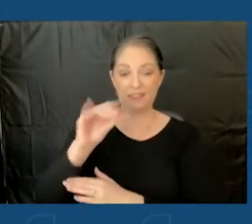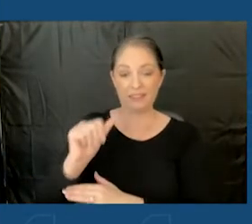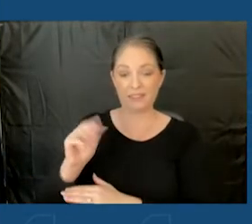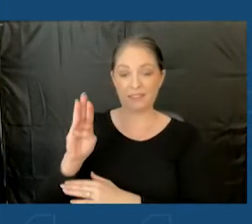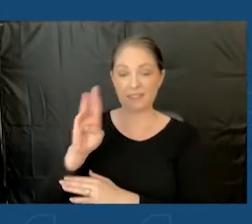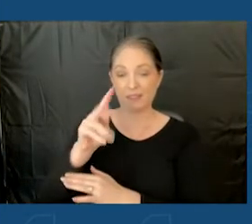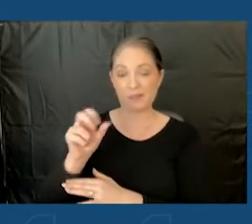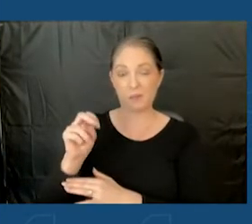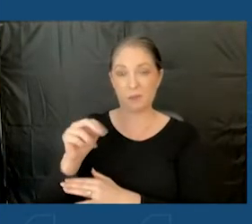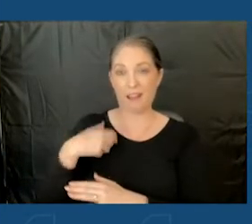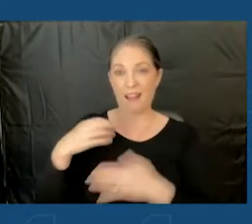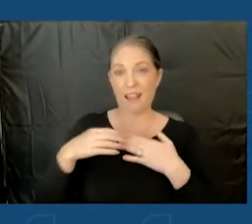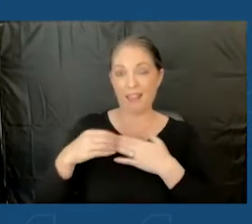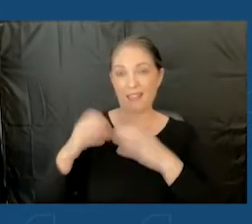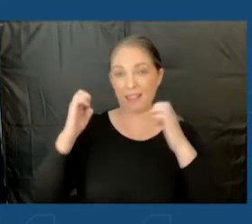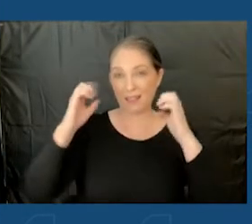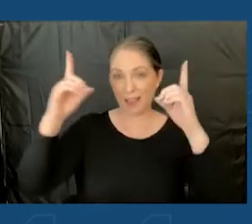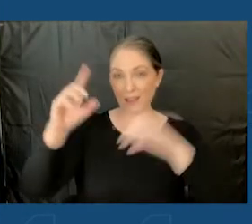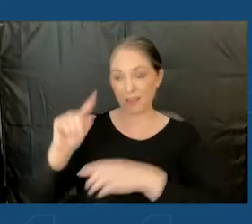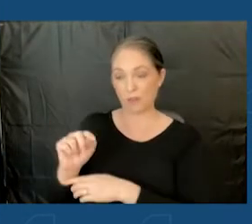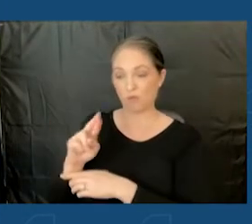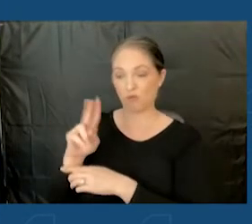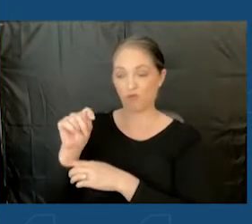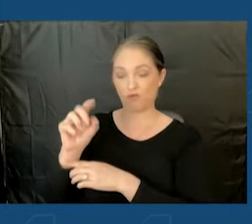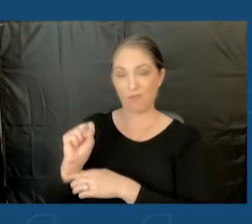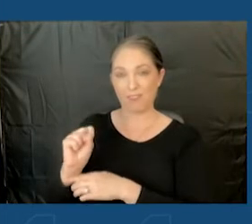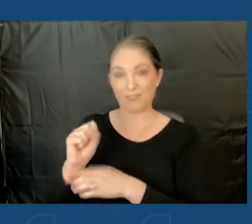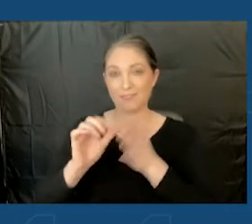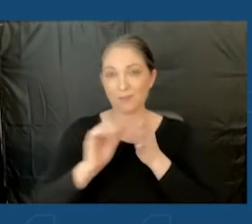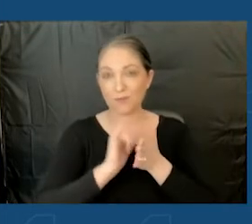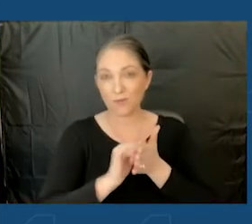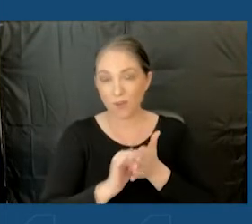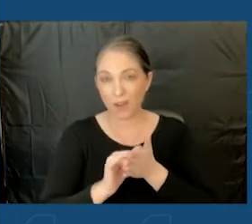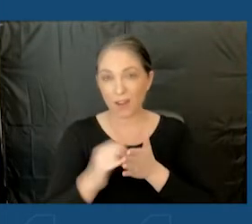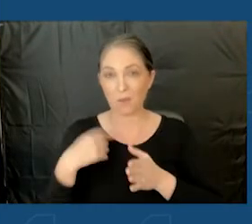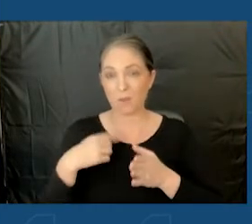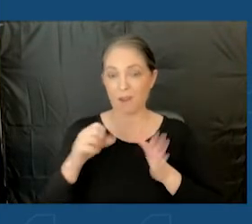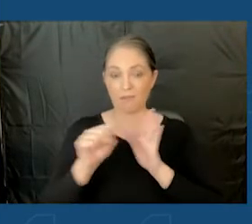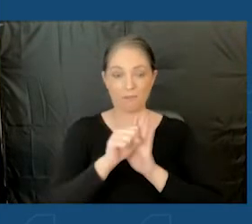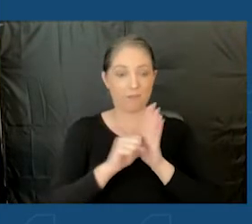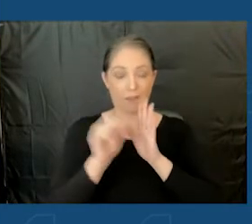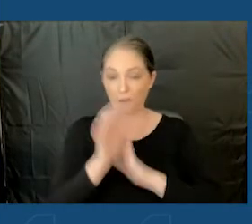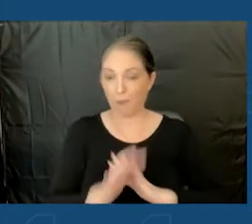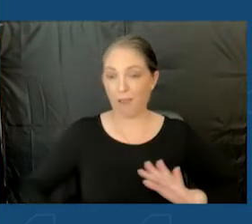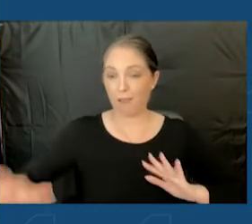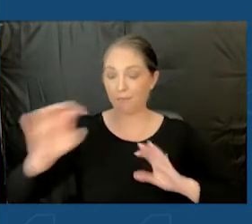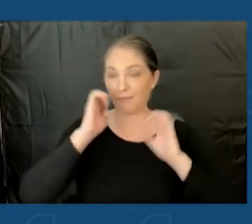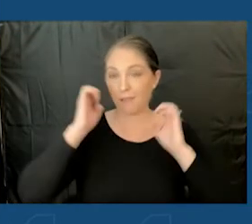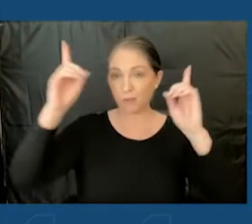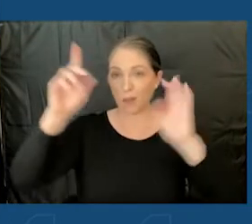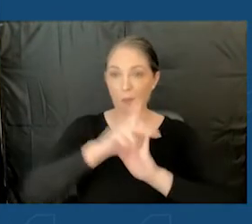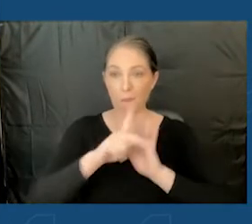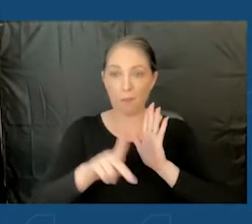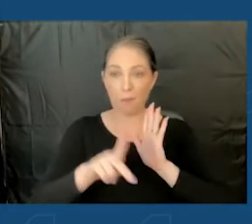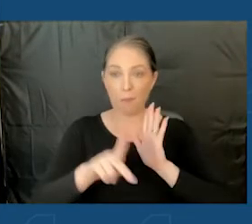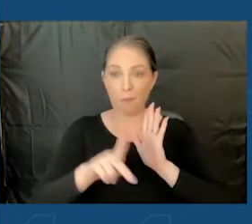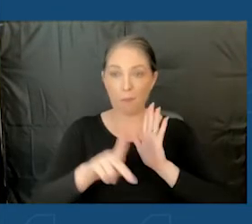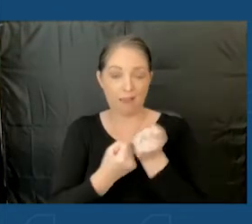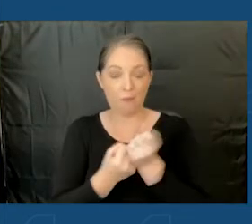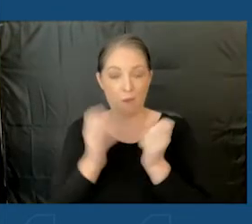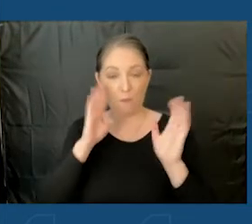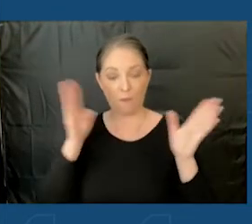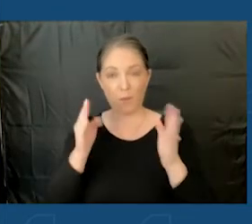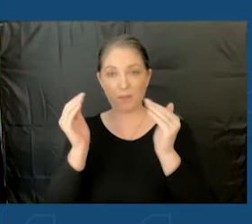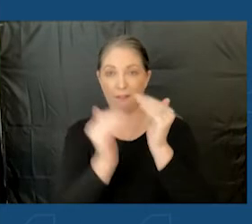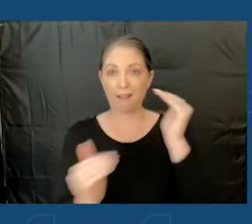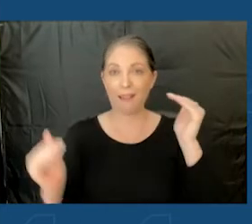Trust New York. We are a statewide education, policy, and advocacy organization that focuses on equity and